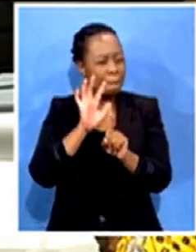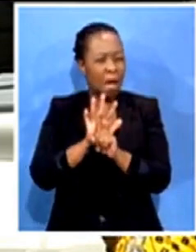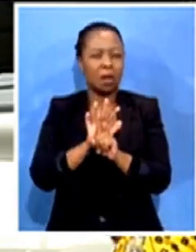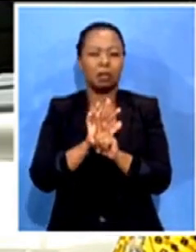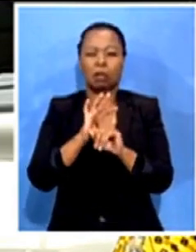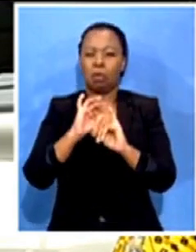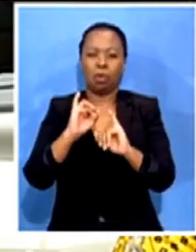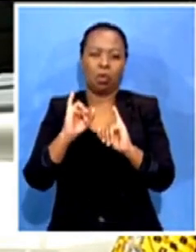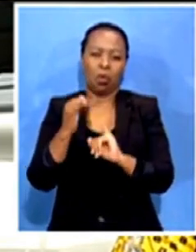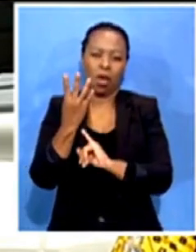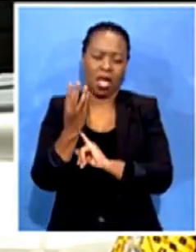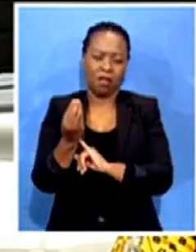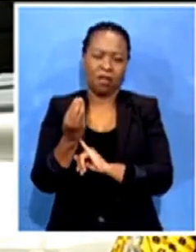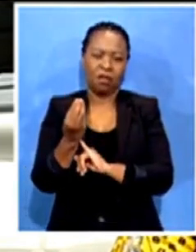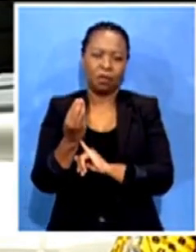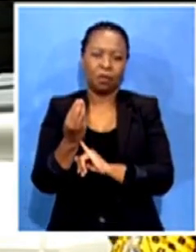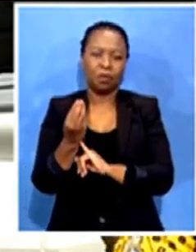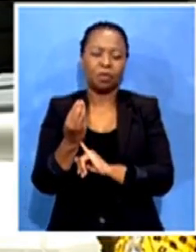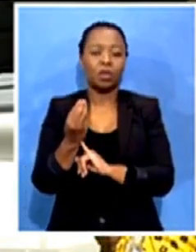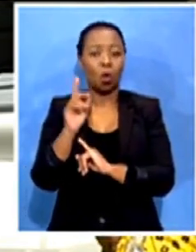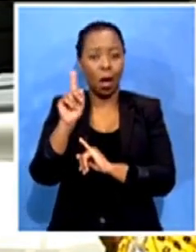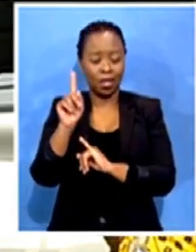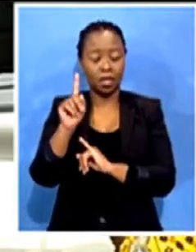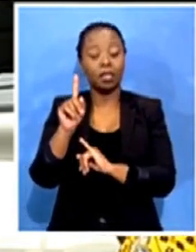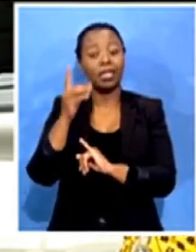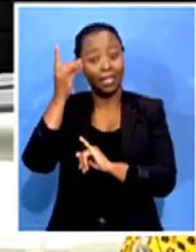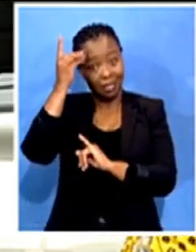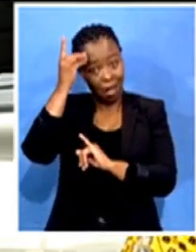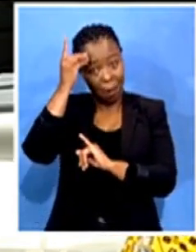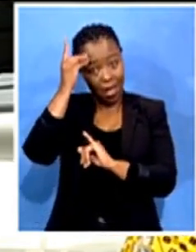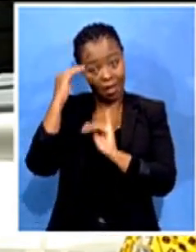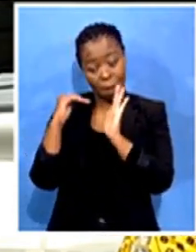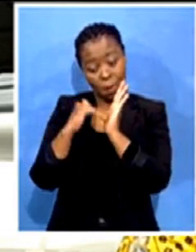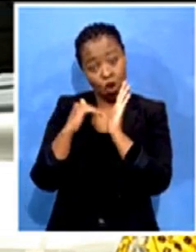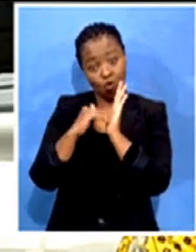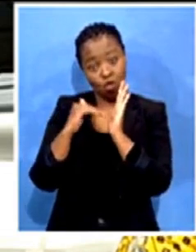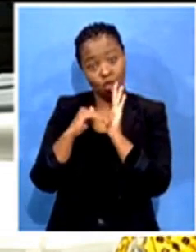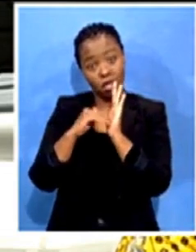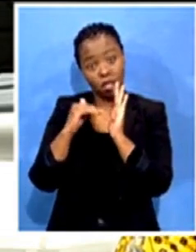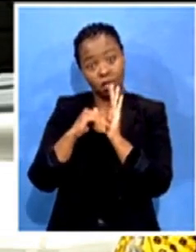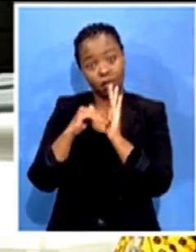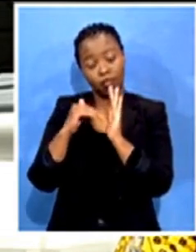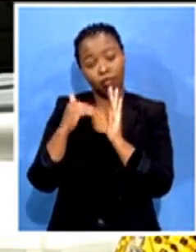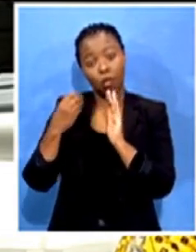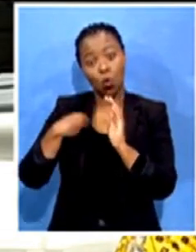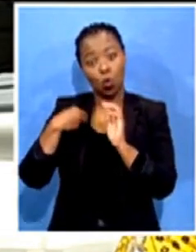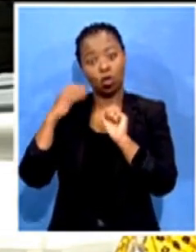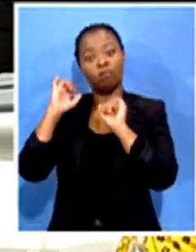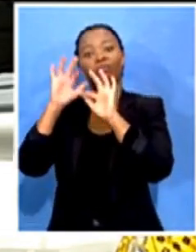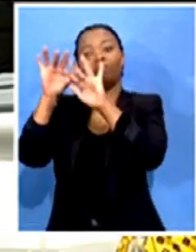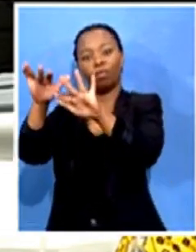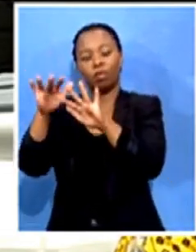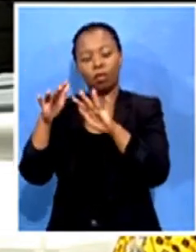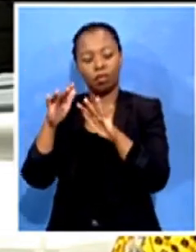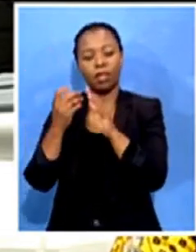of the matriculants who attended the event in KwaZulu-Natal. The largest number